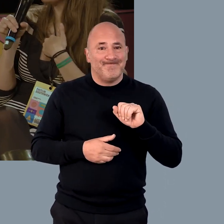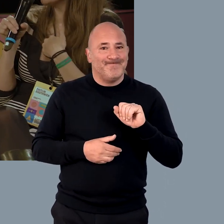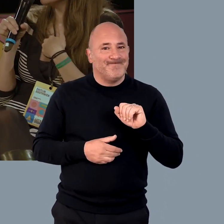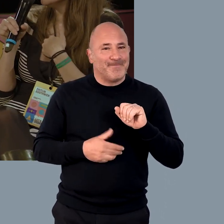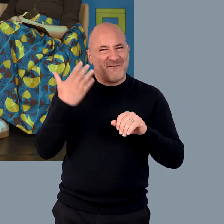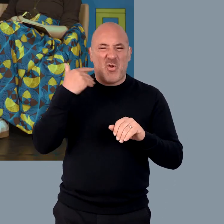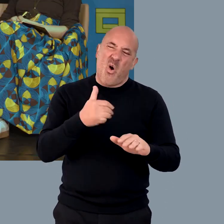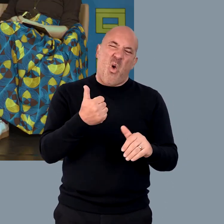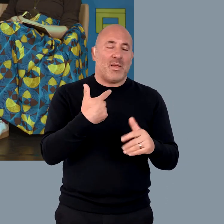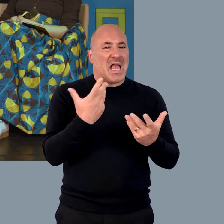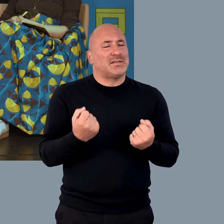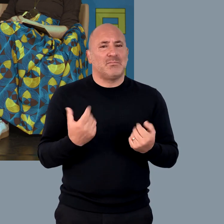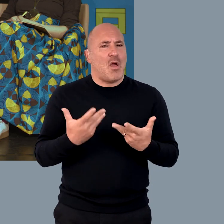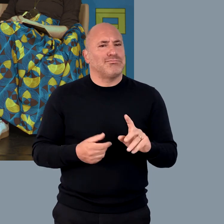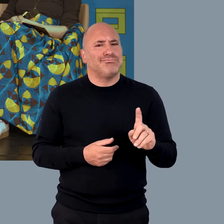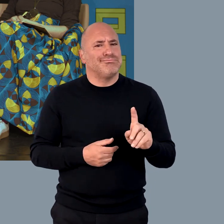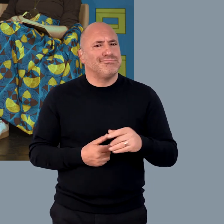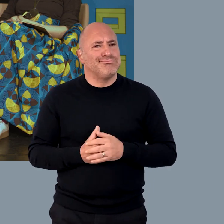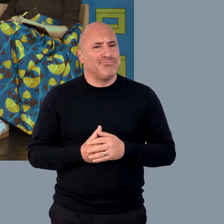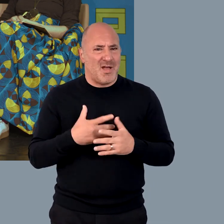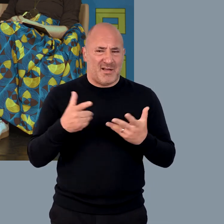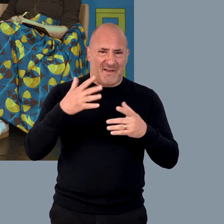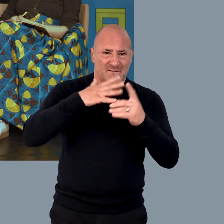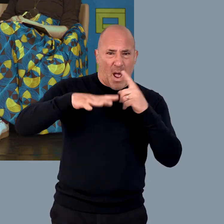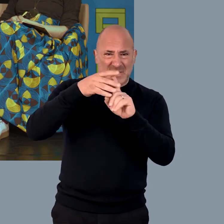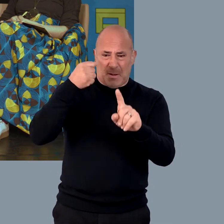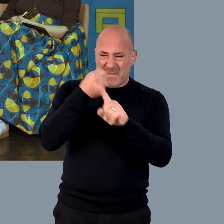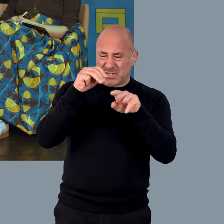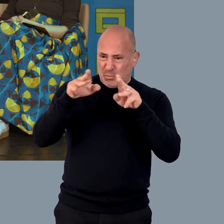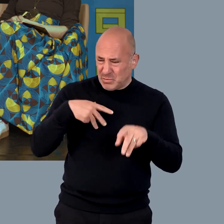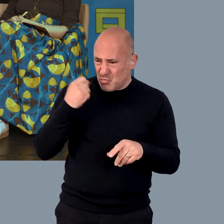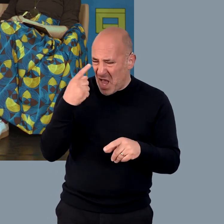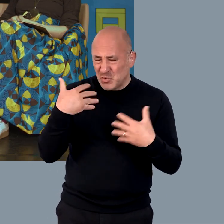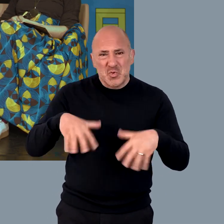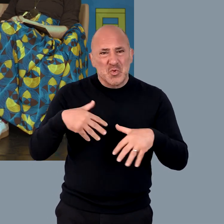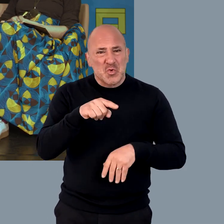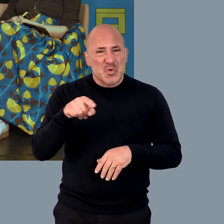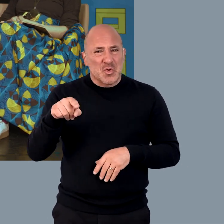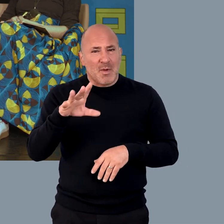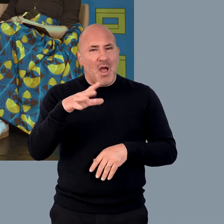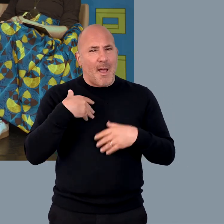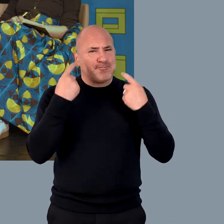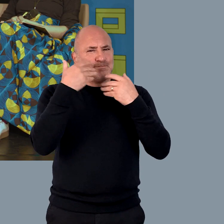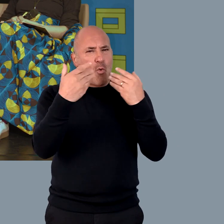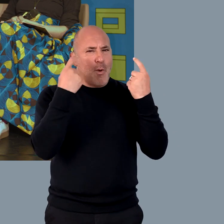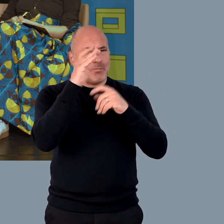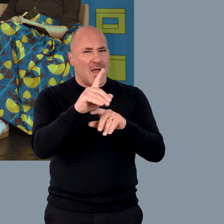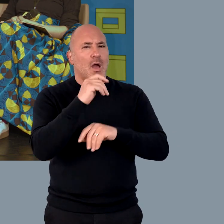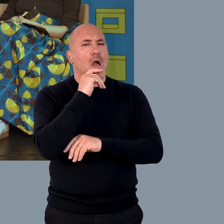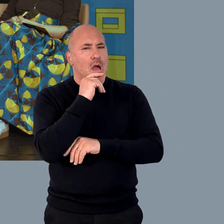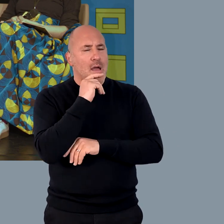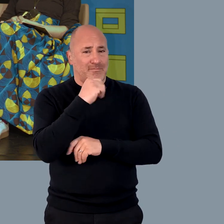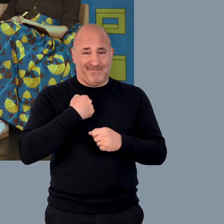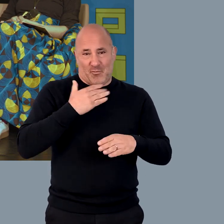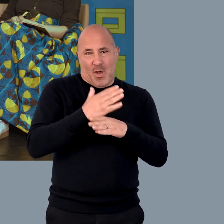doesn't matter. And so, but that's no longer an excuse, especially as we learn more about the actual environmental impact